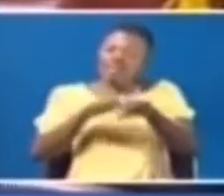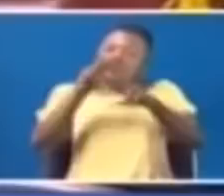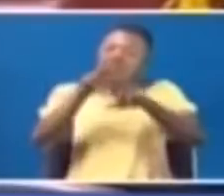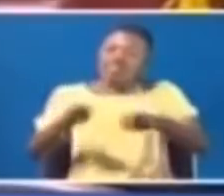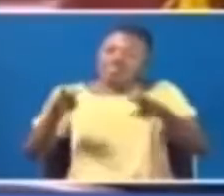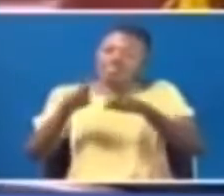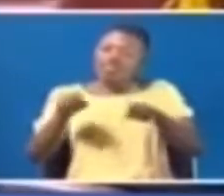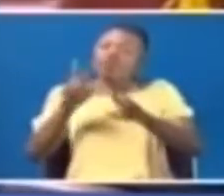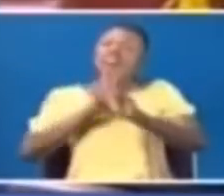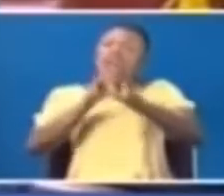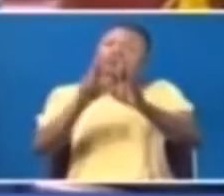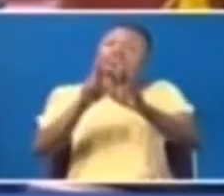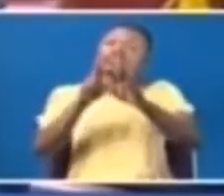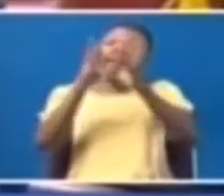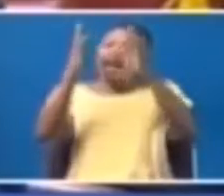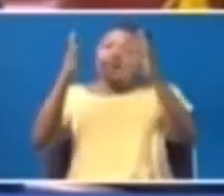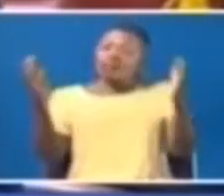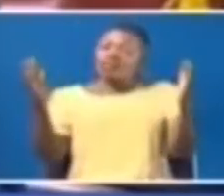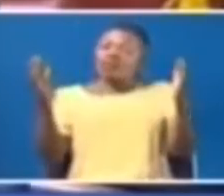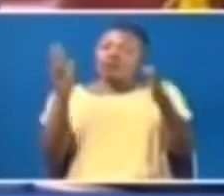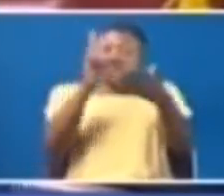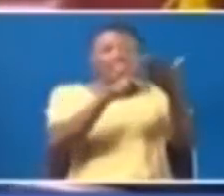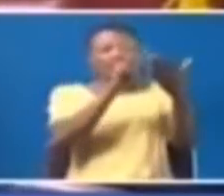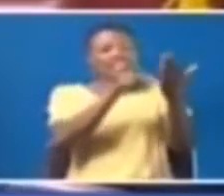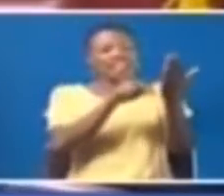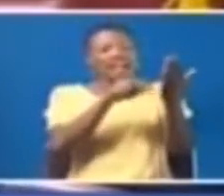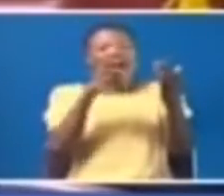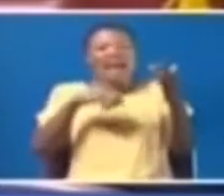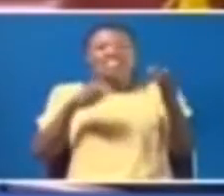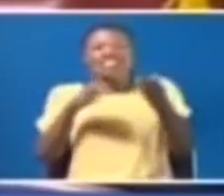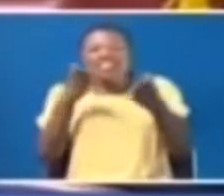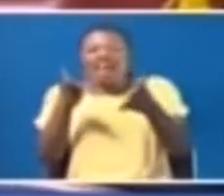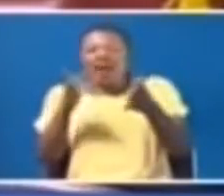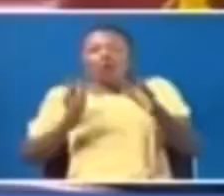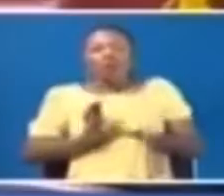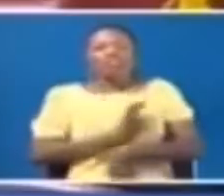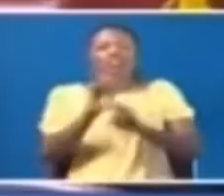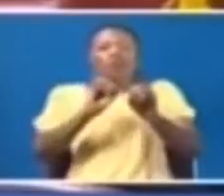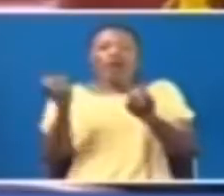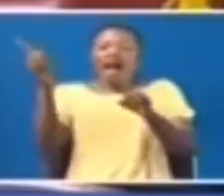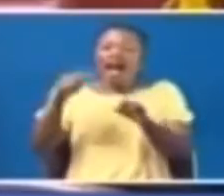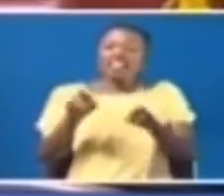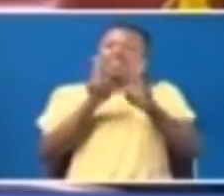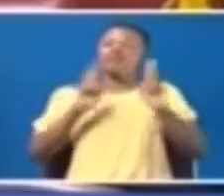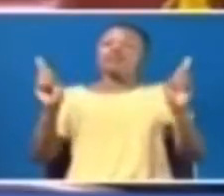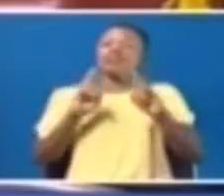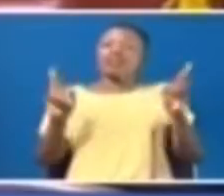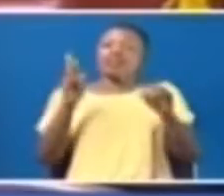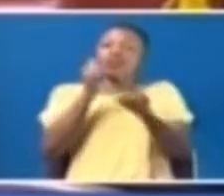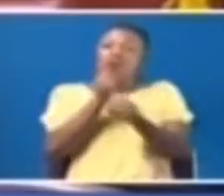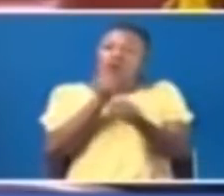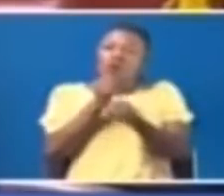Those reports are huge. We read them, and we are not in those committees. Then we come here prepared to work